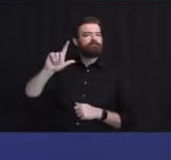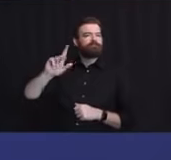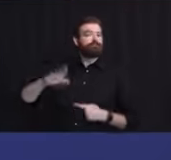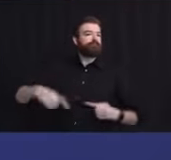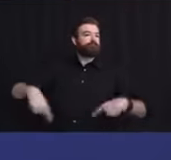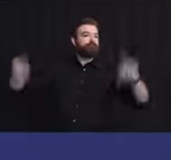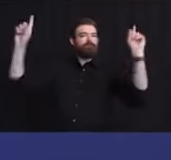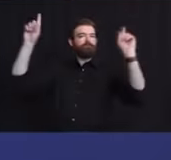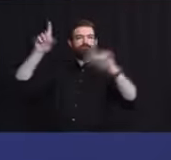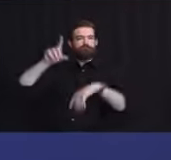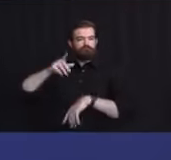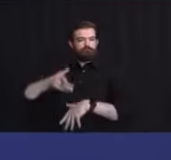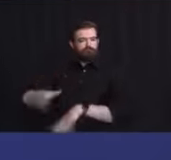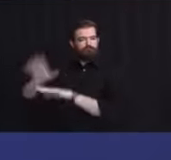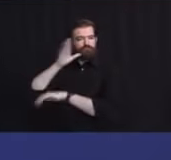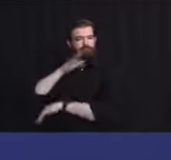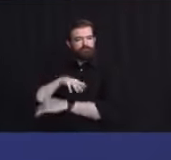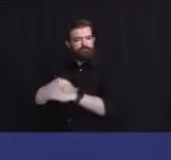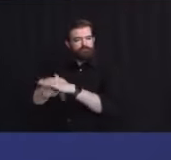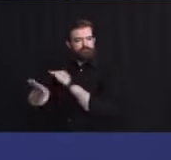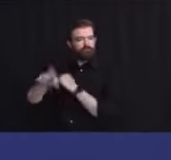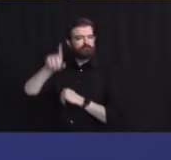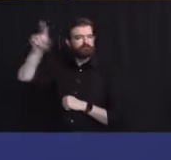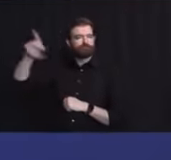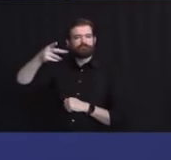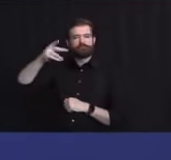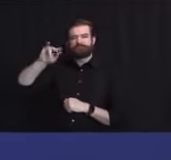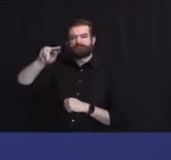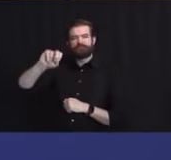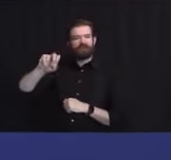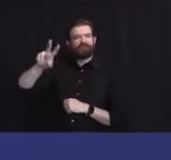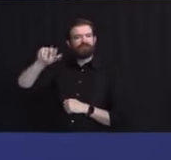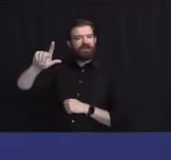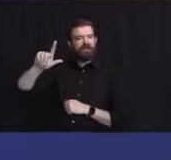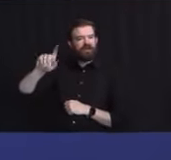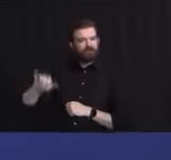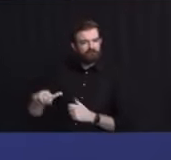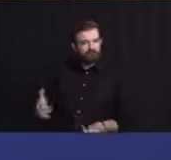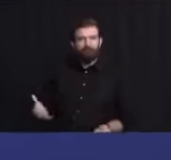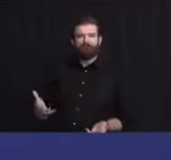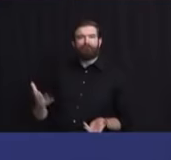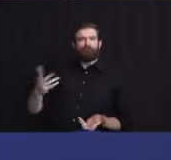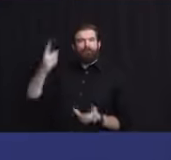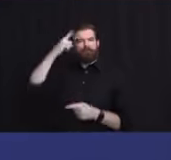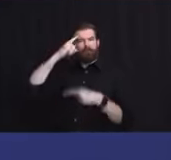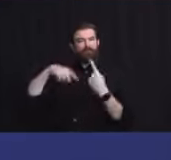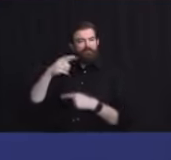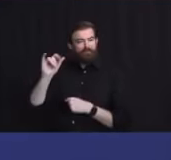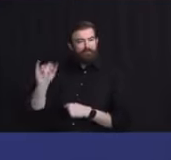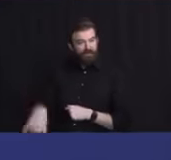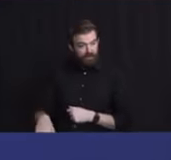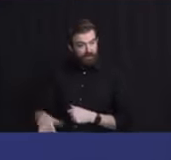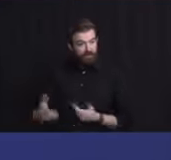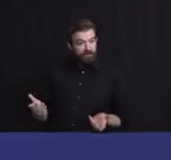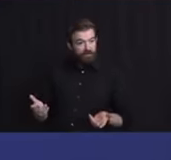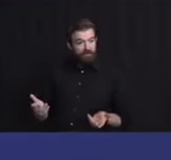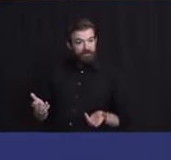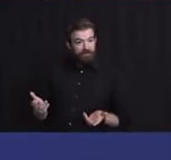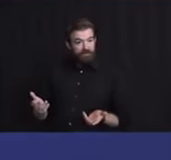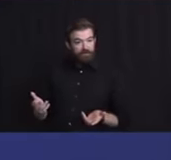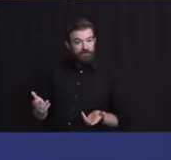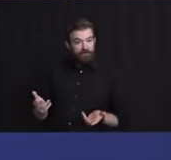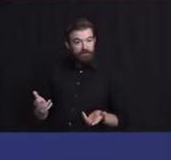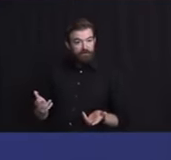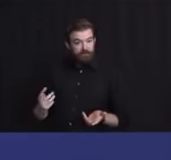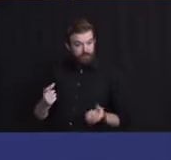only 28% of seats on state boards and commissions. What can be done about this, and would you support a law calling for all boards to be 50% women?